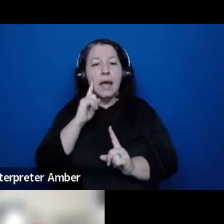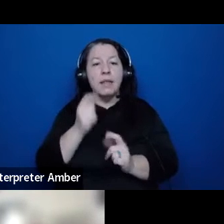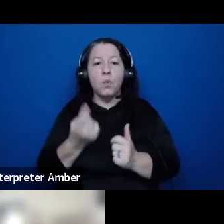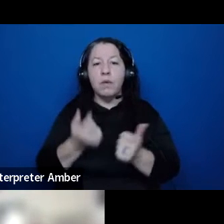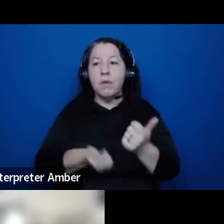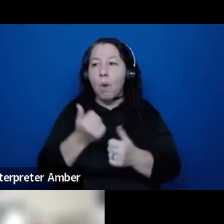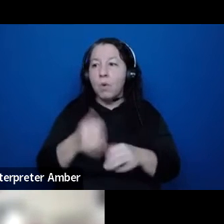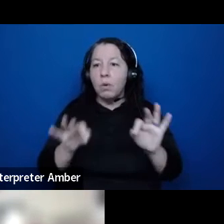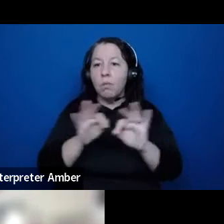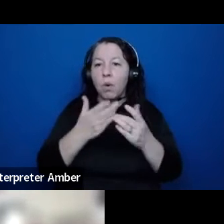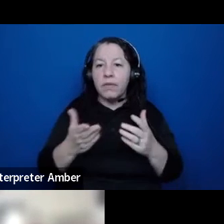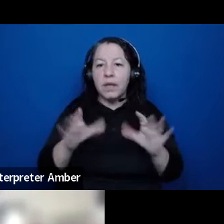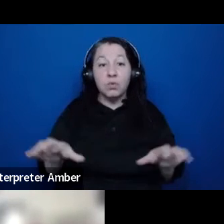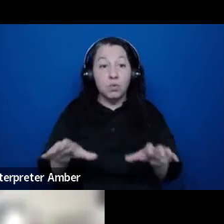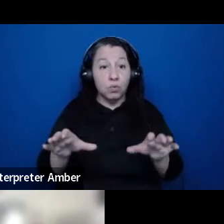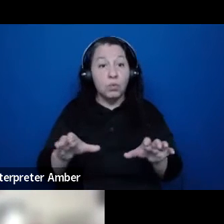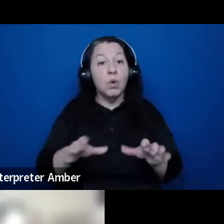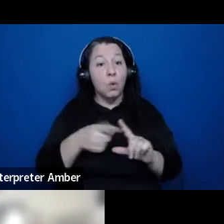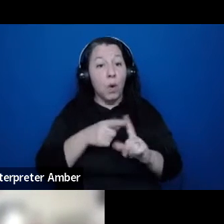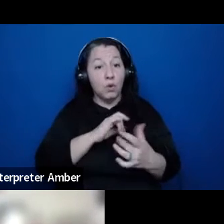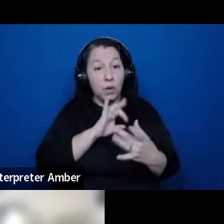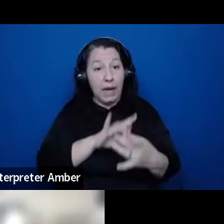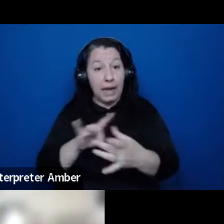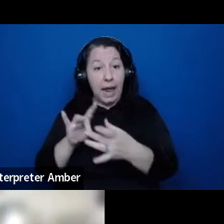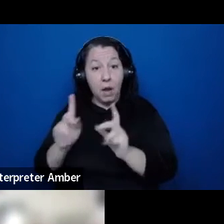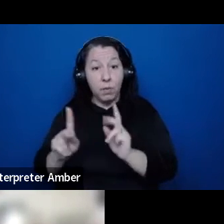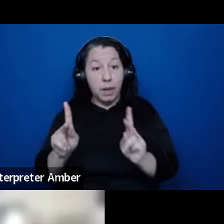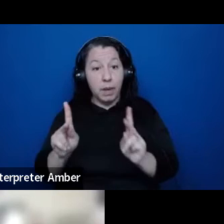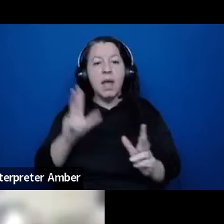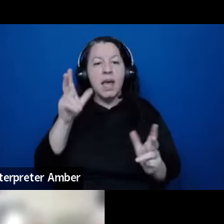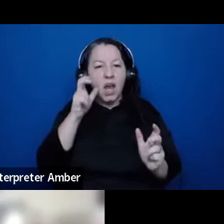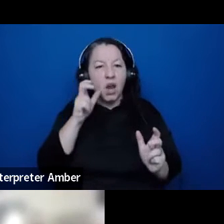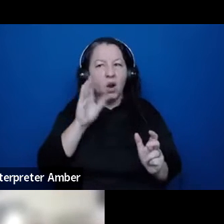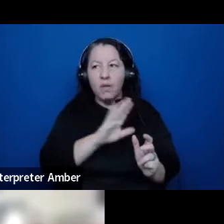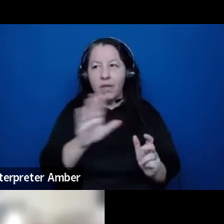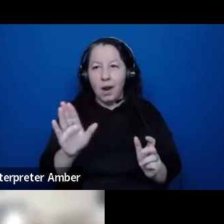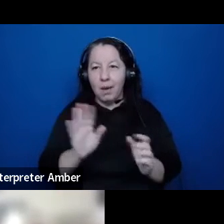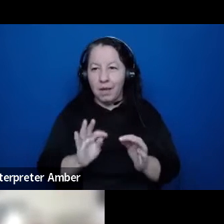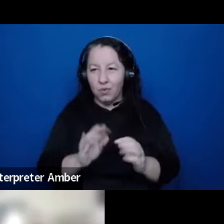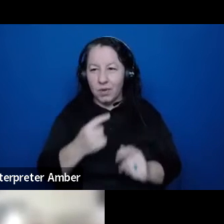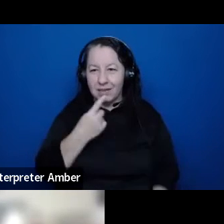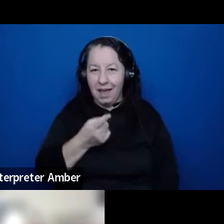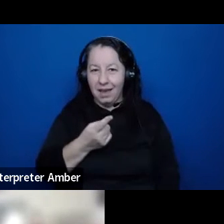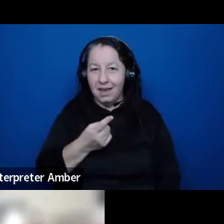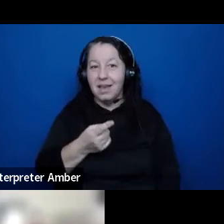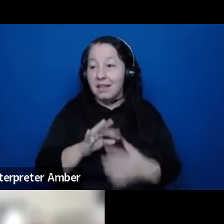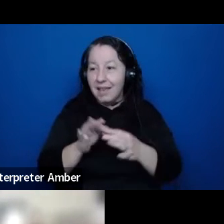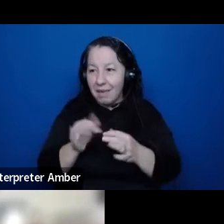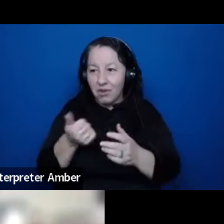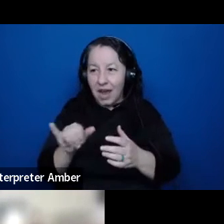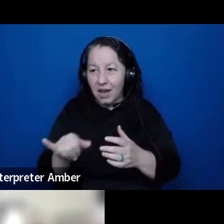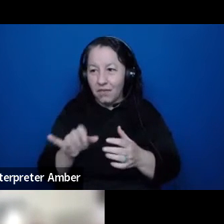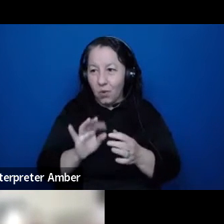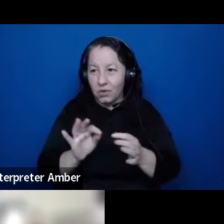do when you make those connections, is to hear what they say, and if they mention any of those connections.